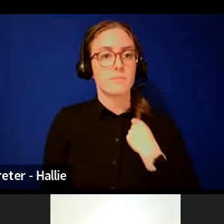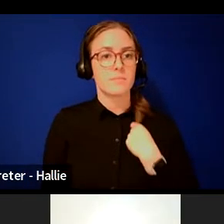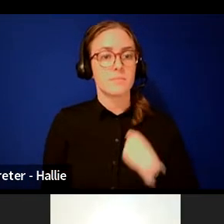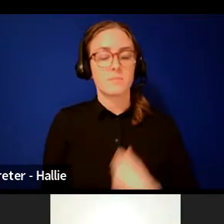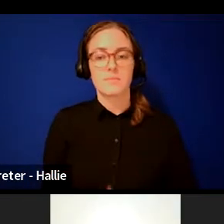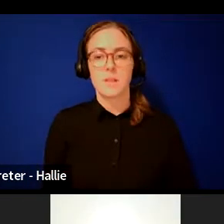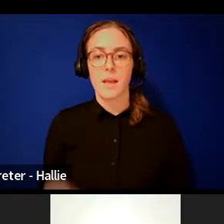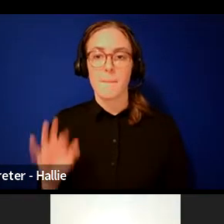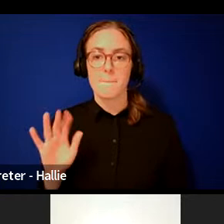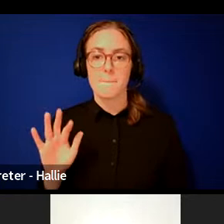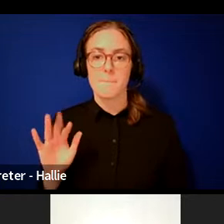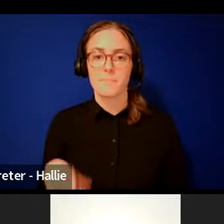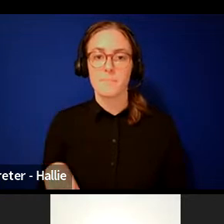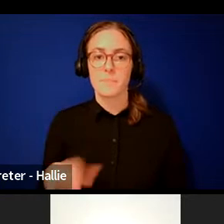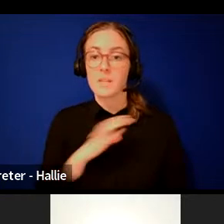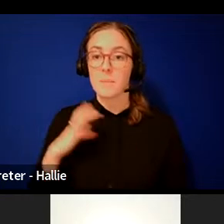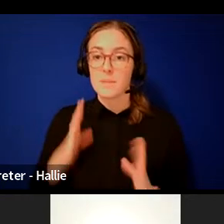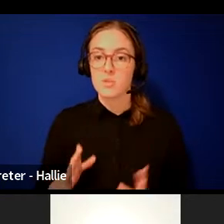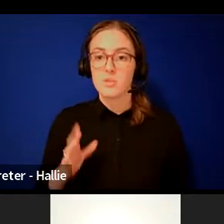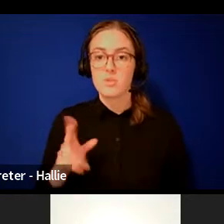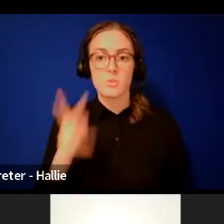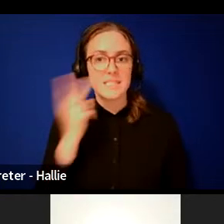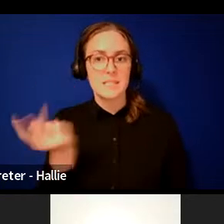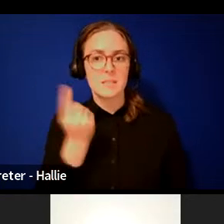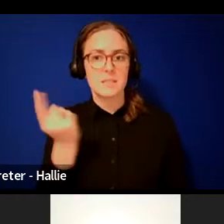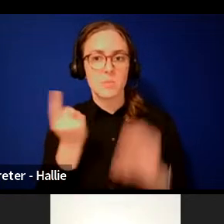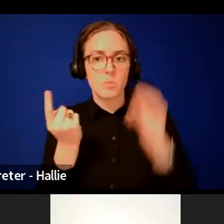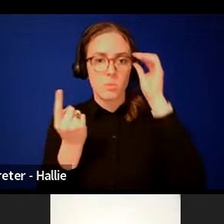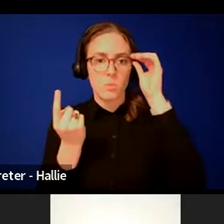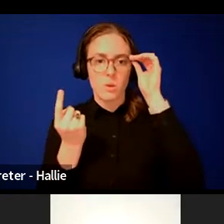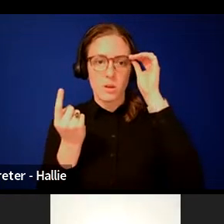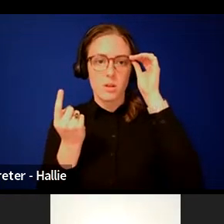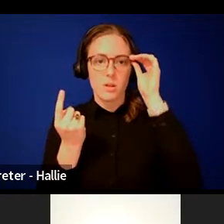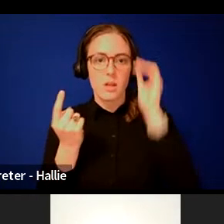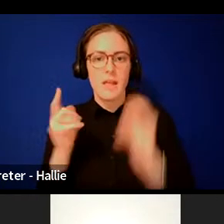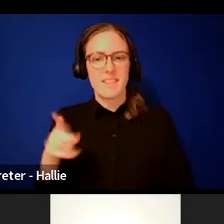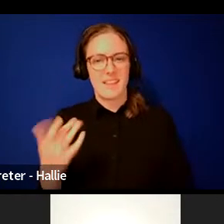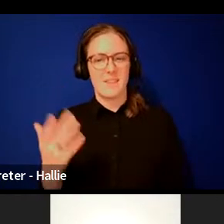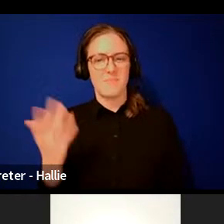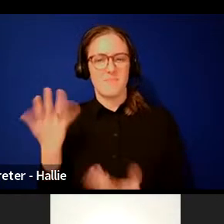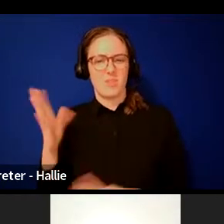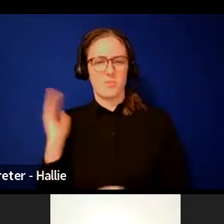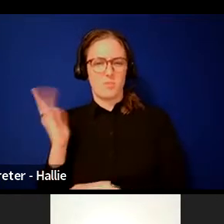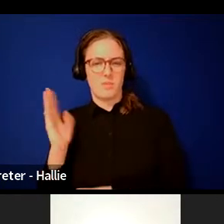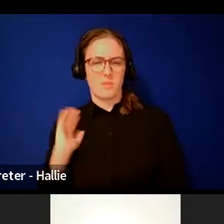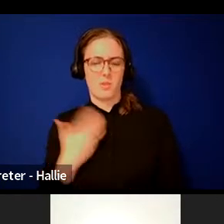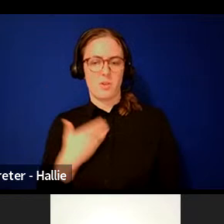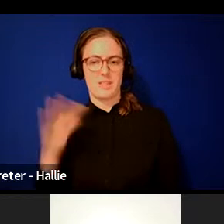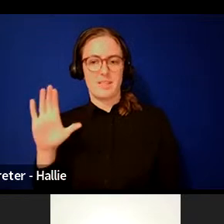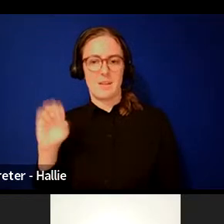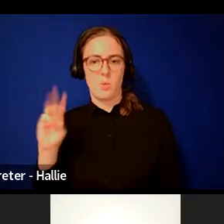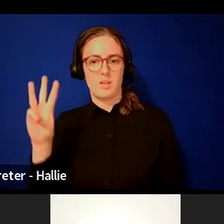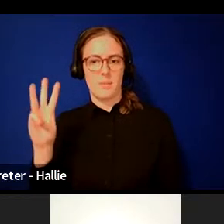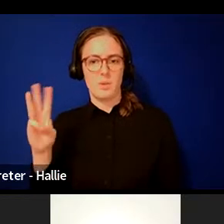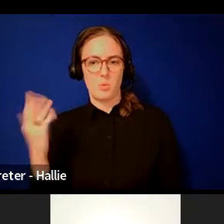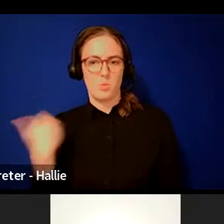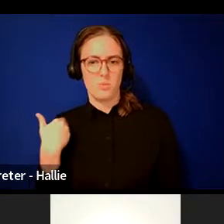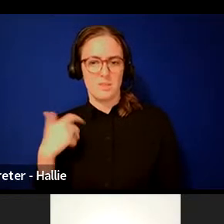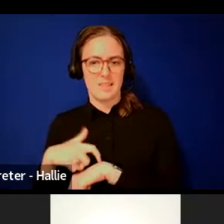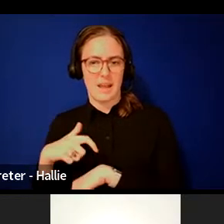here. Commissioners, do you see anyone? They presented at our COW last meeting. I don't see anyone from that